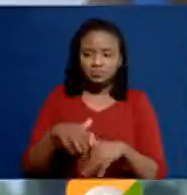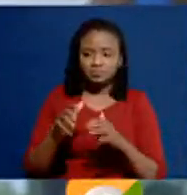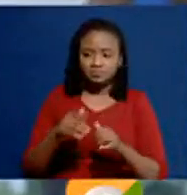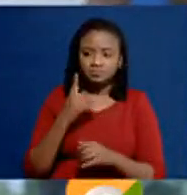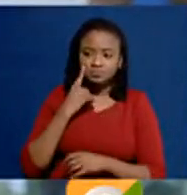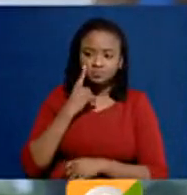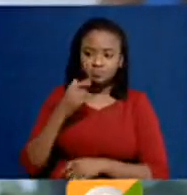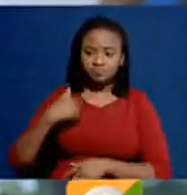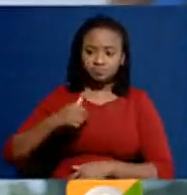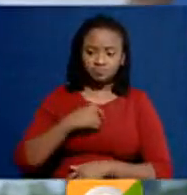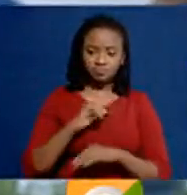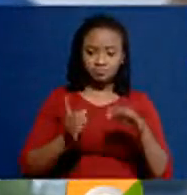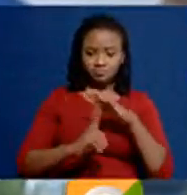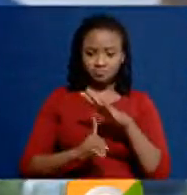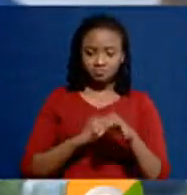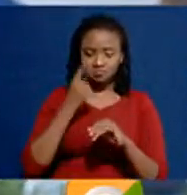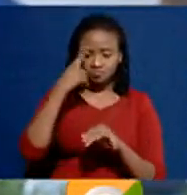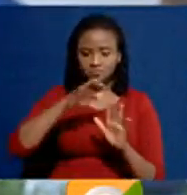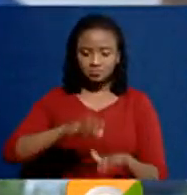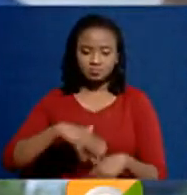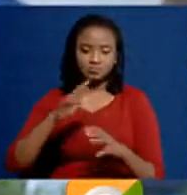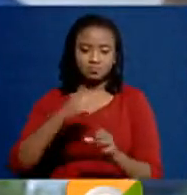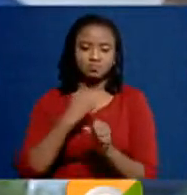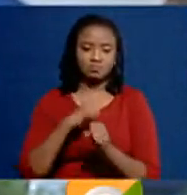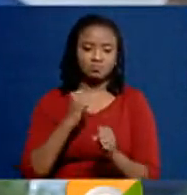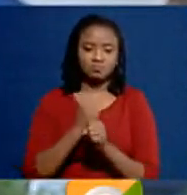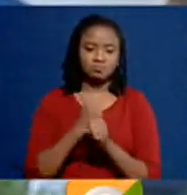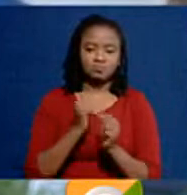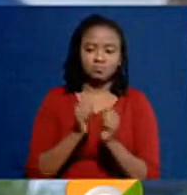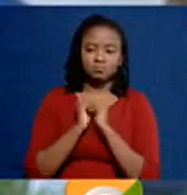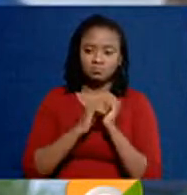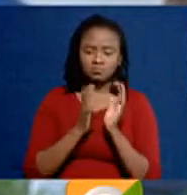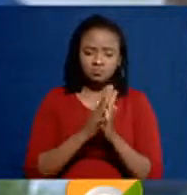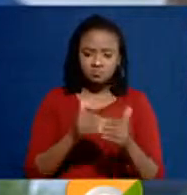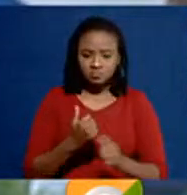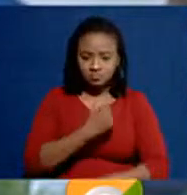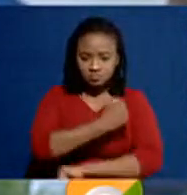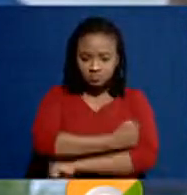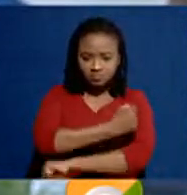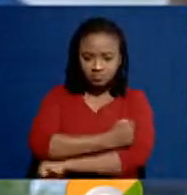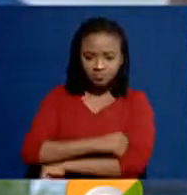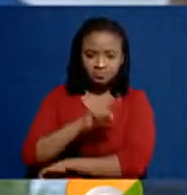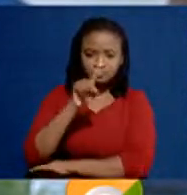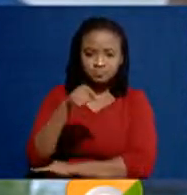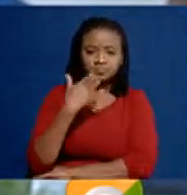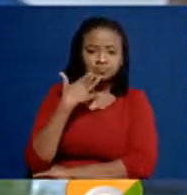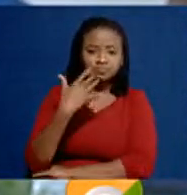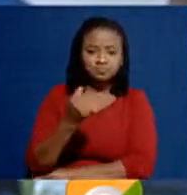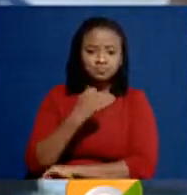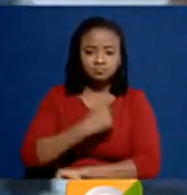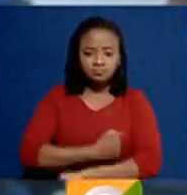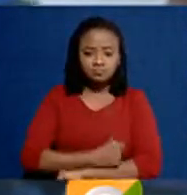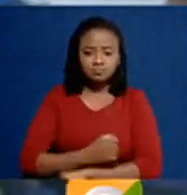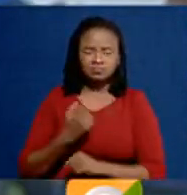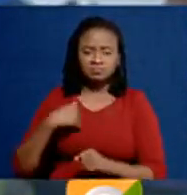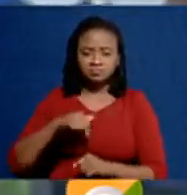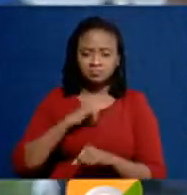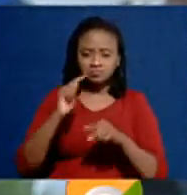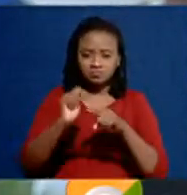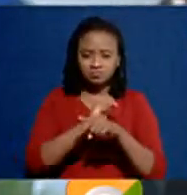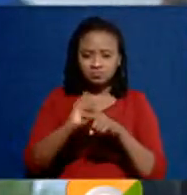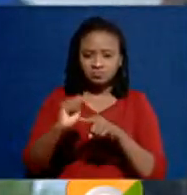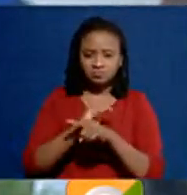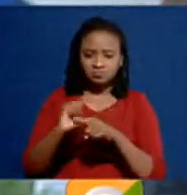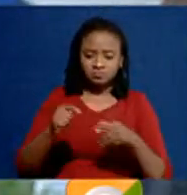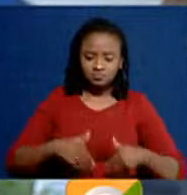Agriculture, we are working with the schools. Like now we have about 1,500 schools all over the country training the young ones